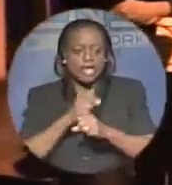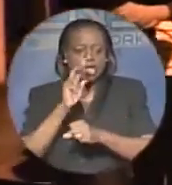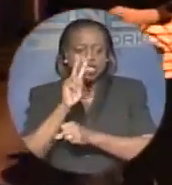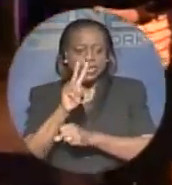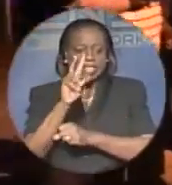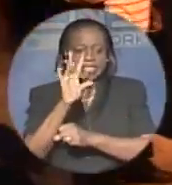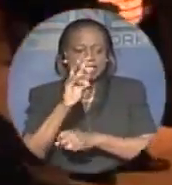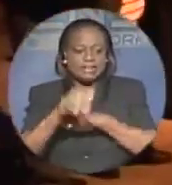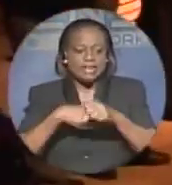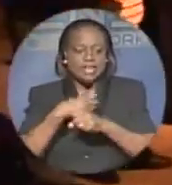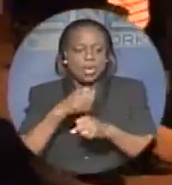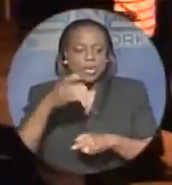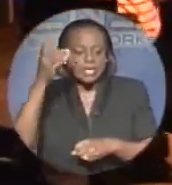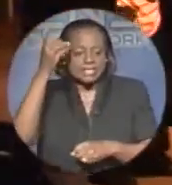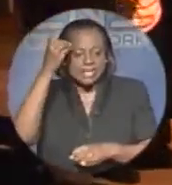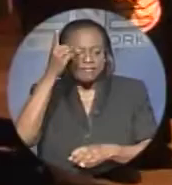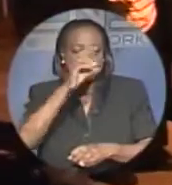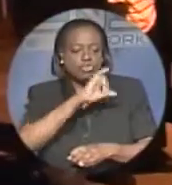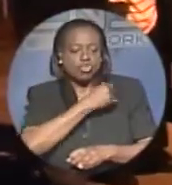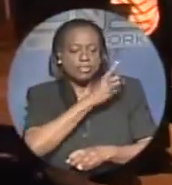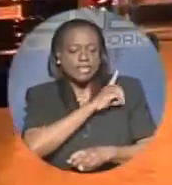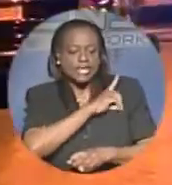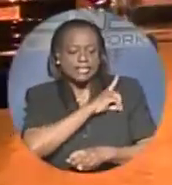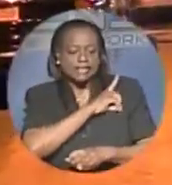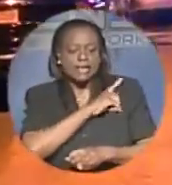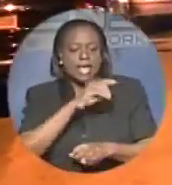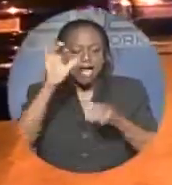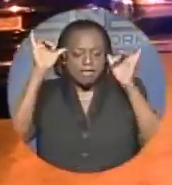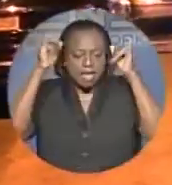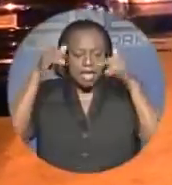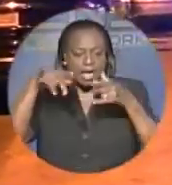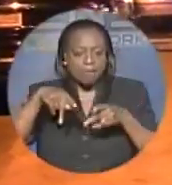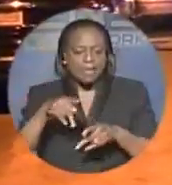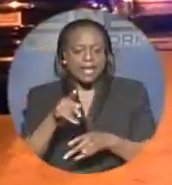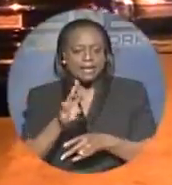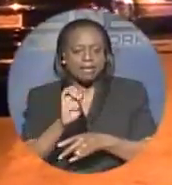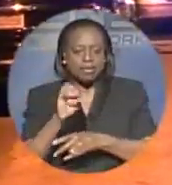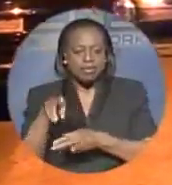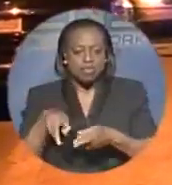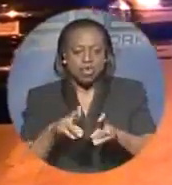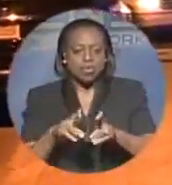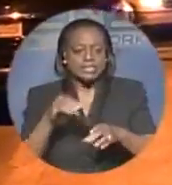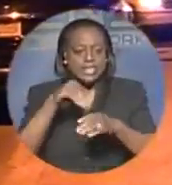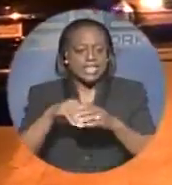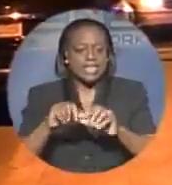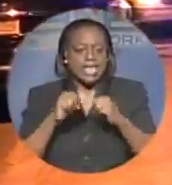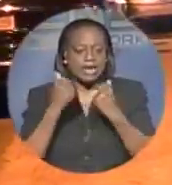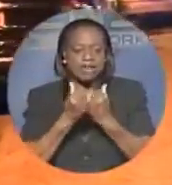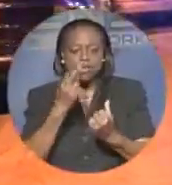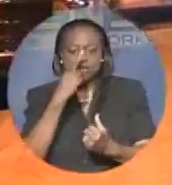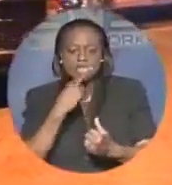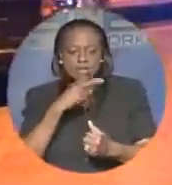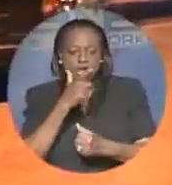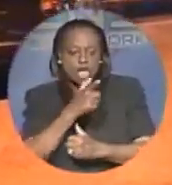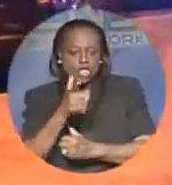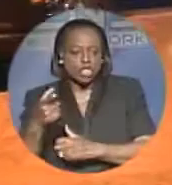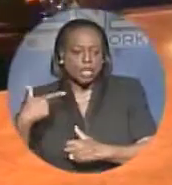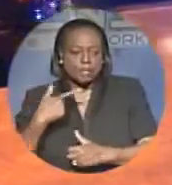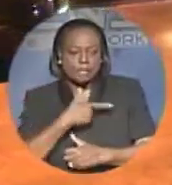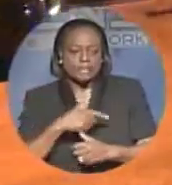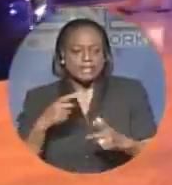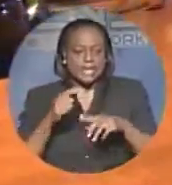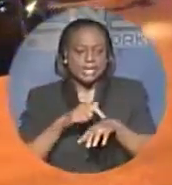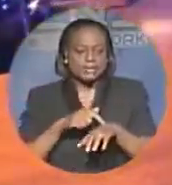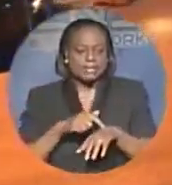27-year-old Delroy Jerome Daxon of Cowpen Road was in the area of the Oasis restaurant when he was shot multiple times. Officer in charge